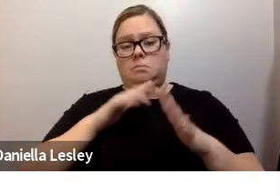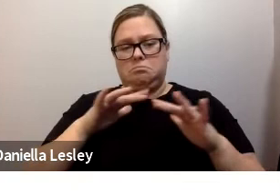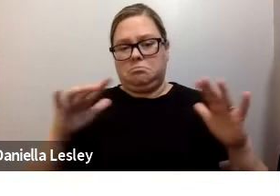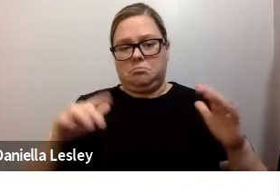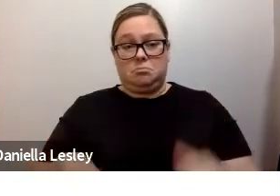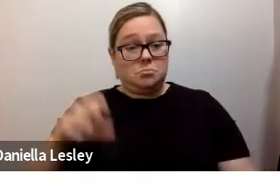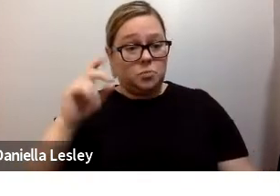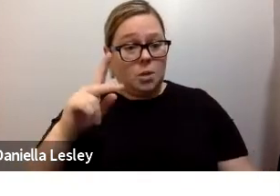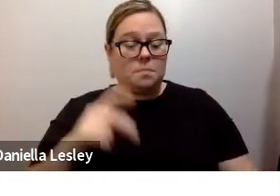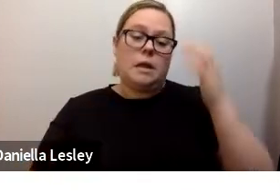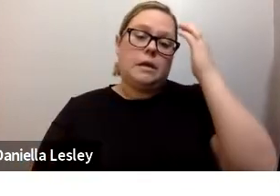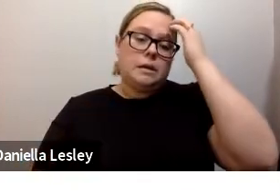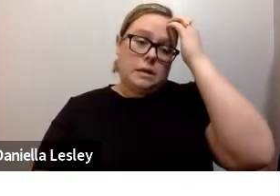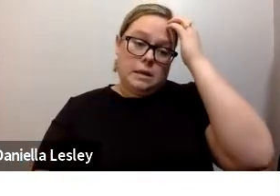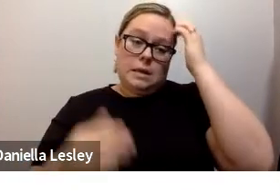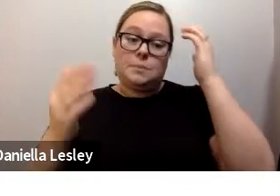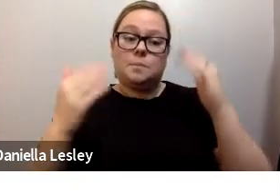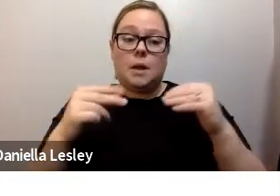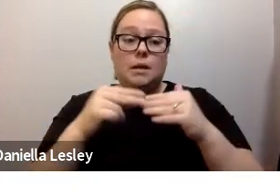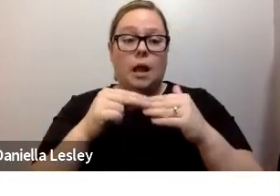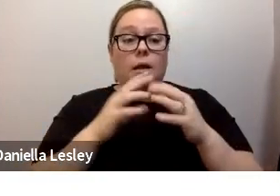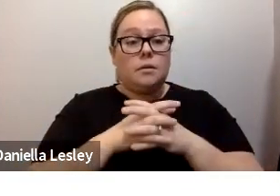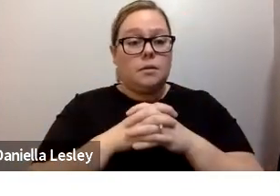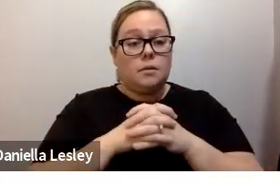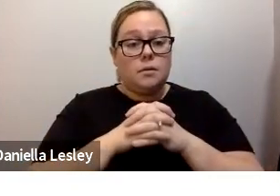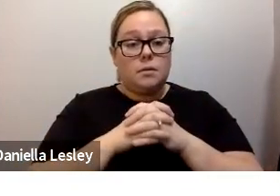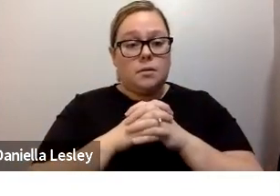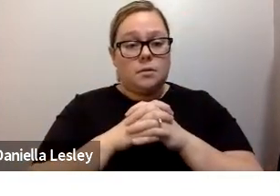right, on to the next slide, please.